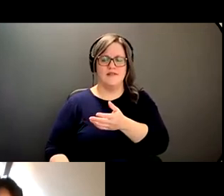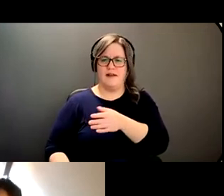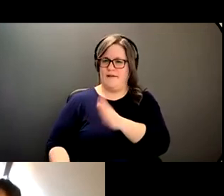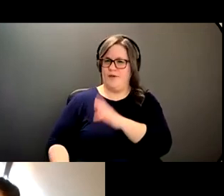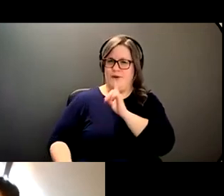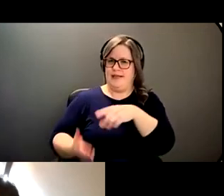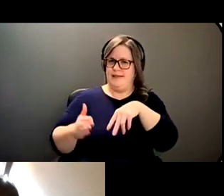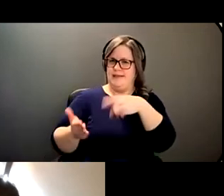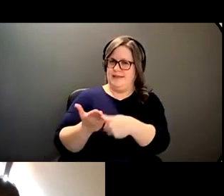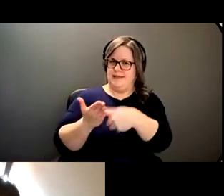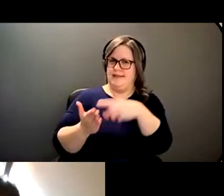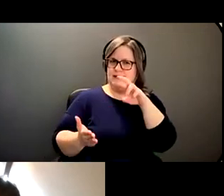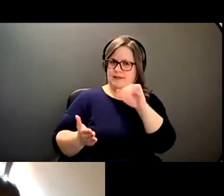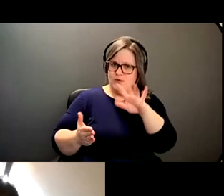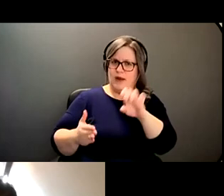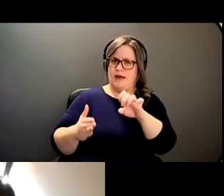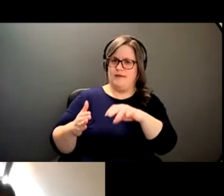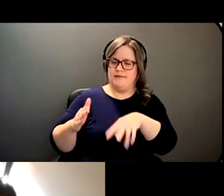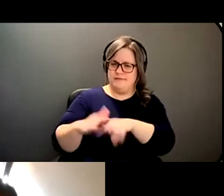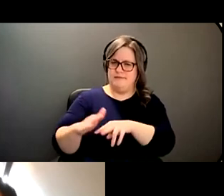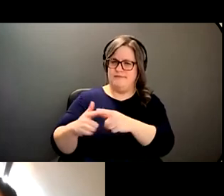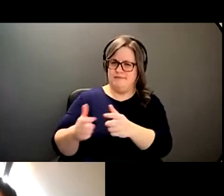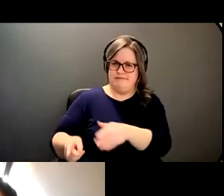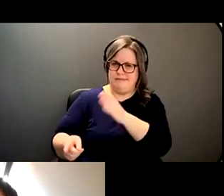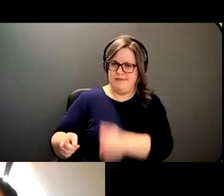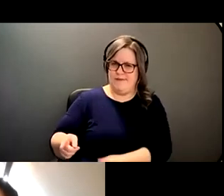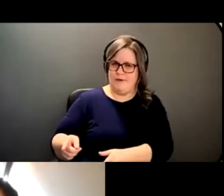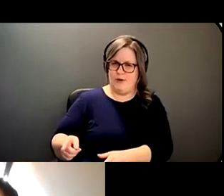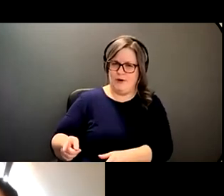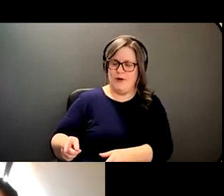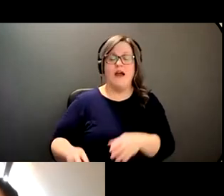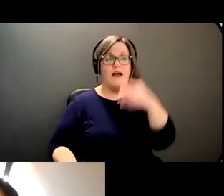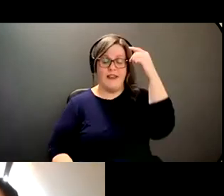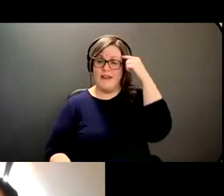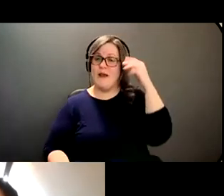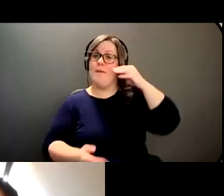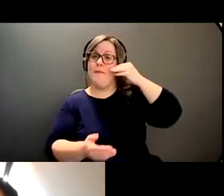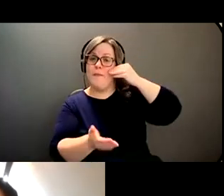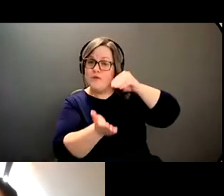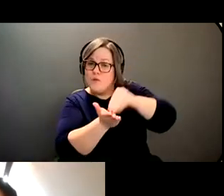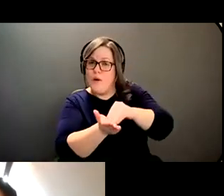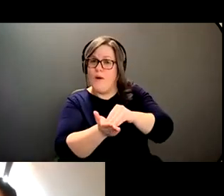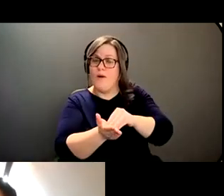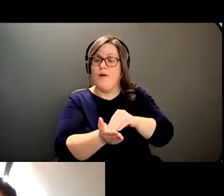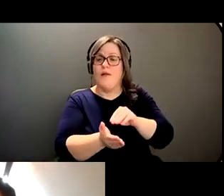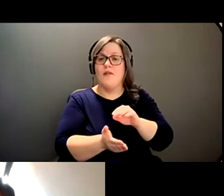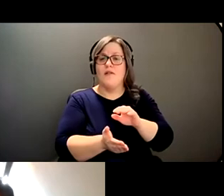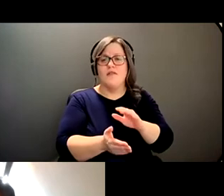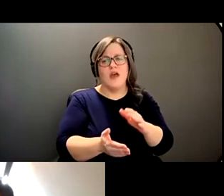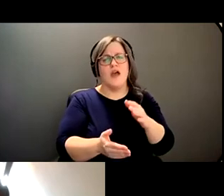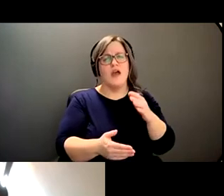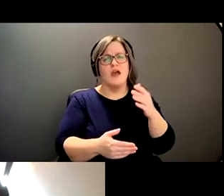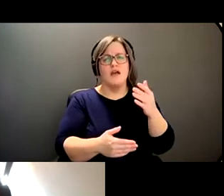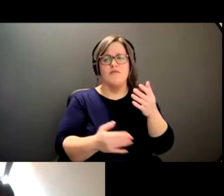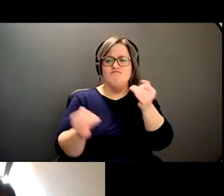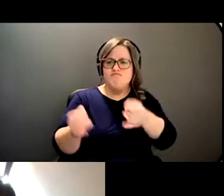the DIY that was happening in Montreal was a lot more stemming from universities.